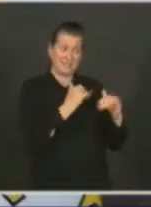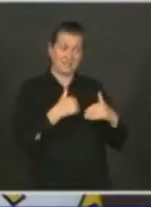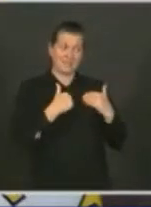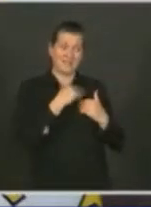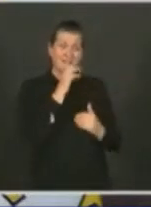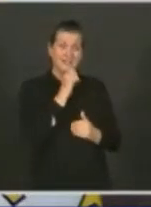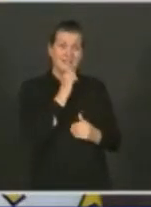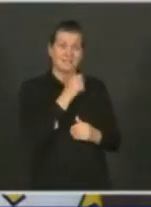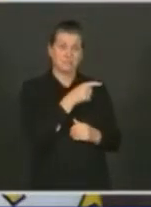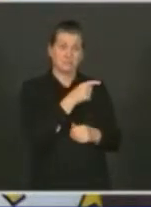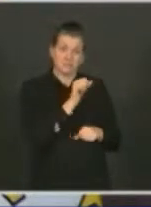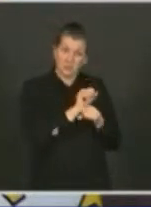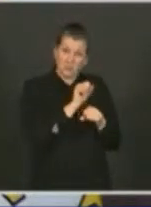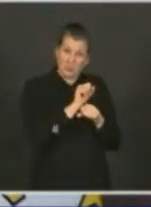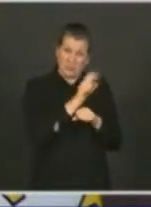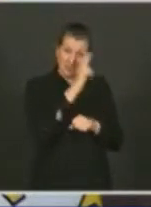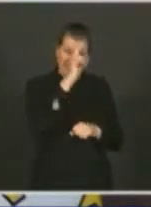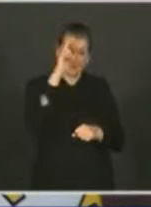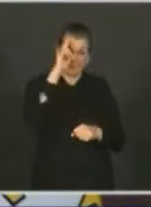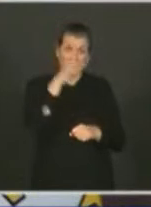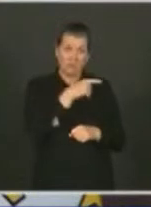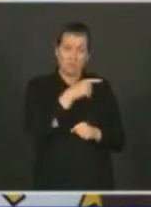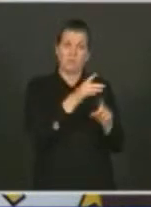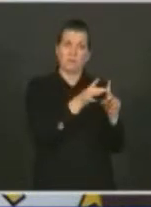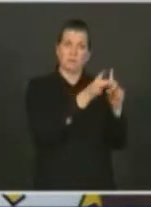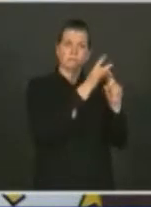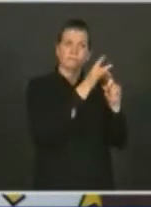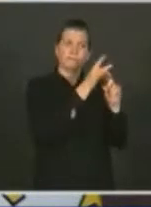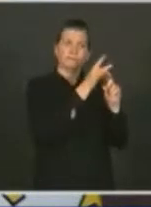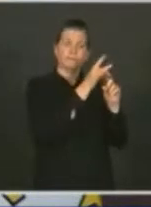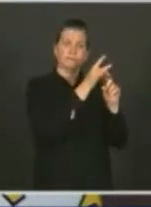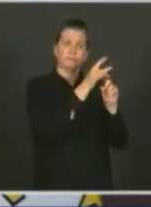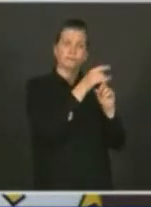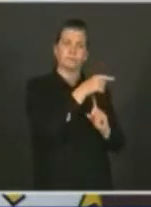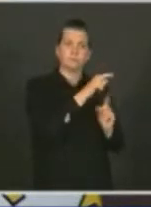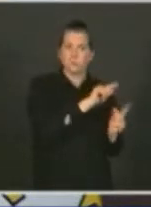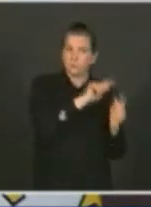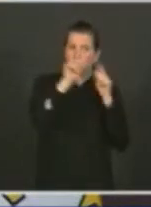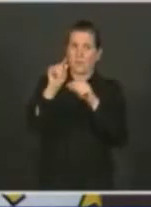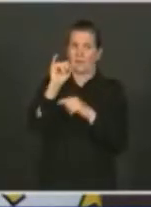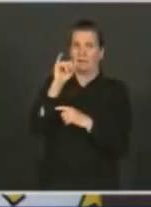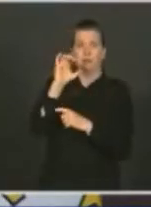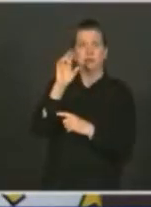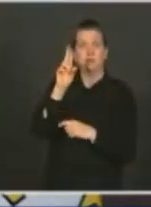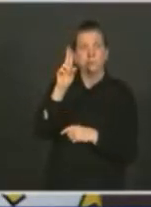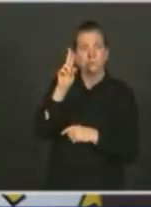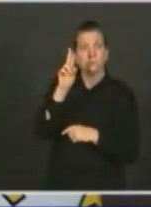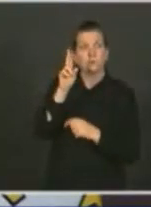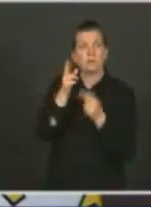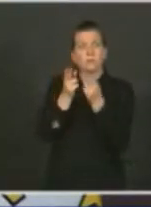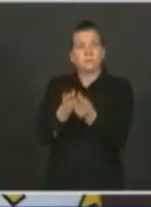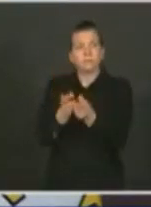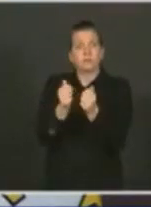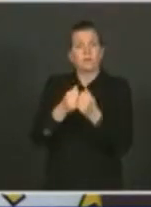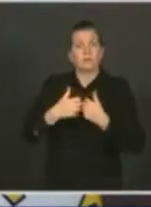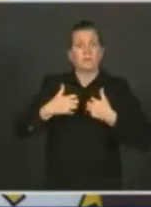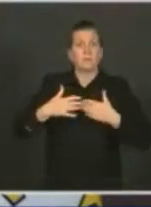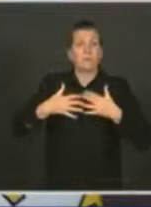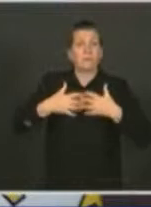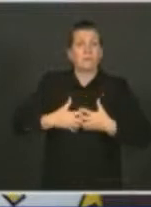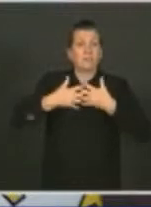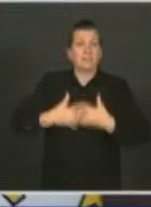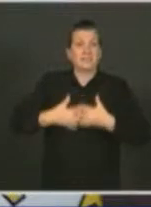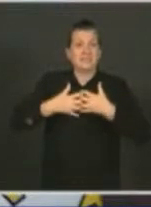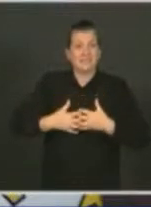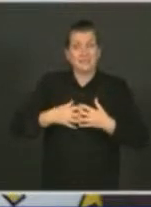COVID, and he ended up in the ICU on a ventilator. He did survive, but he is now